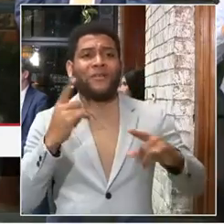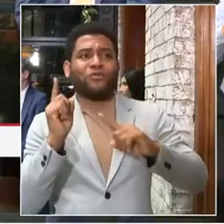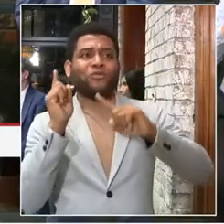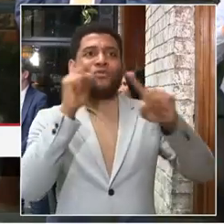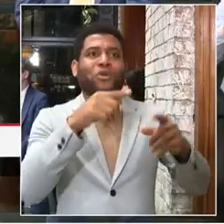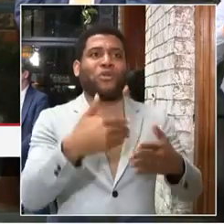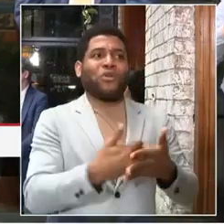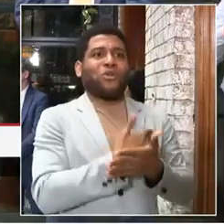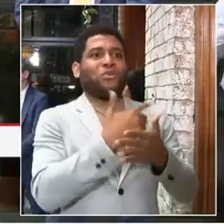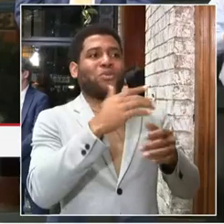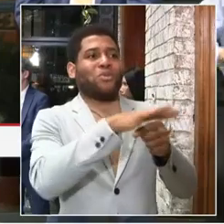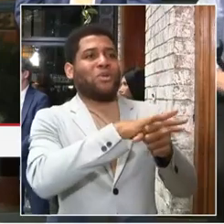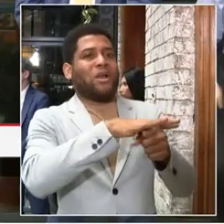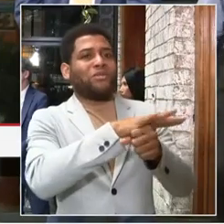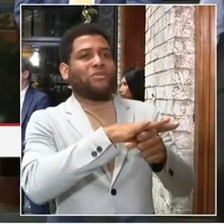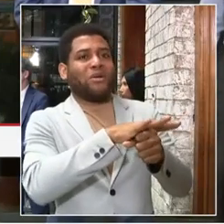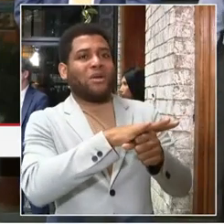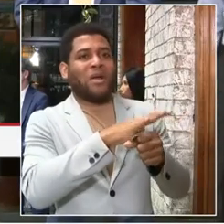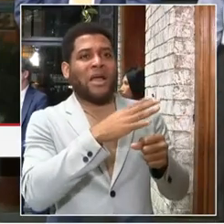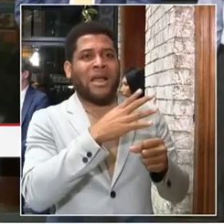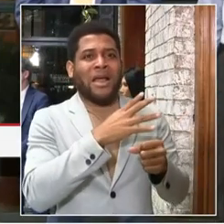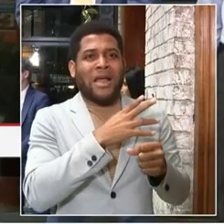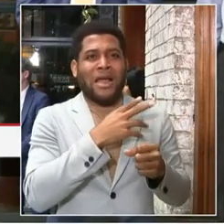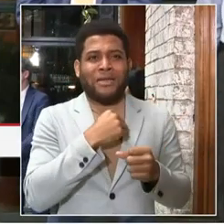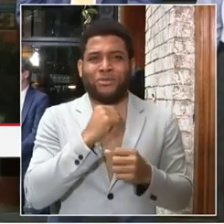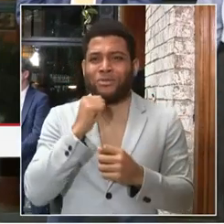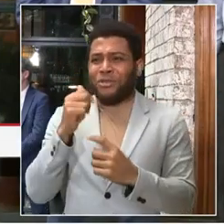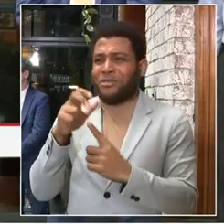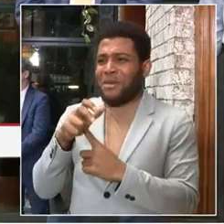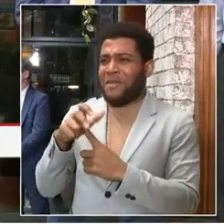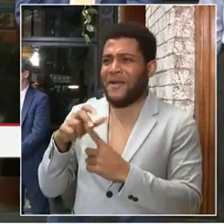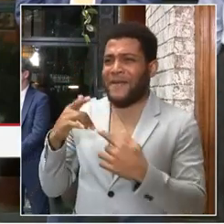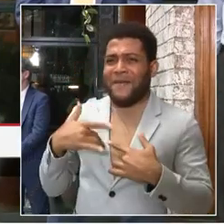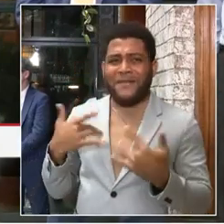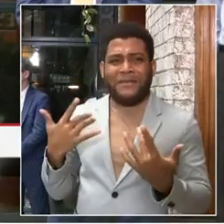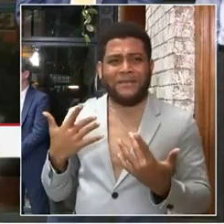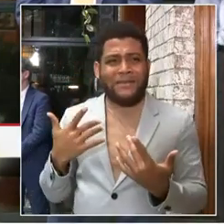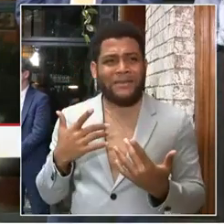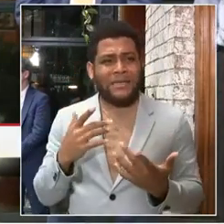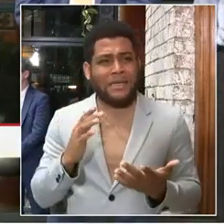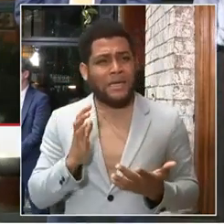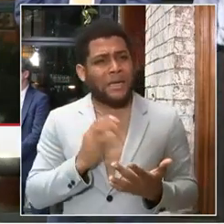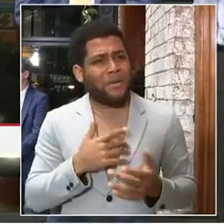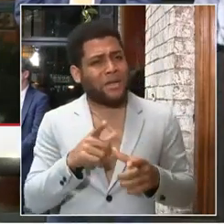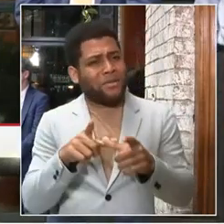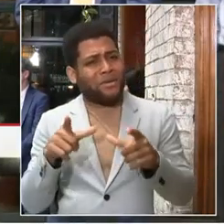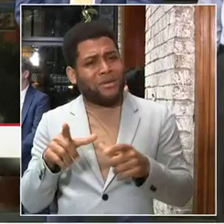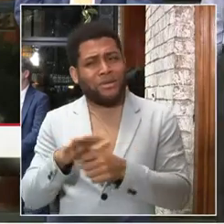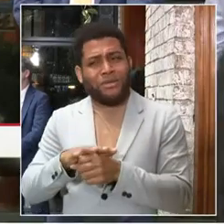location and the non-premier events being at our location. What it would render the facility